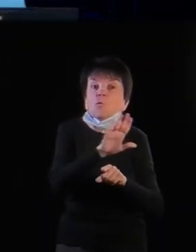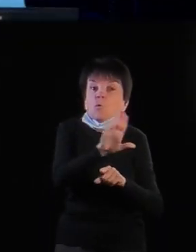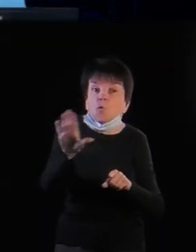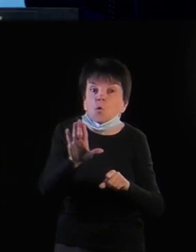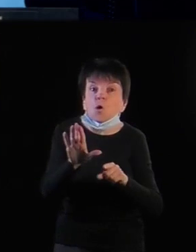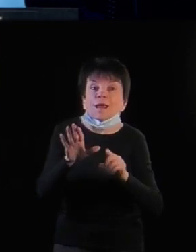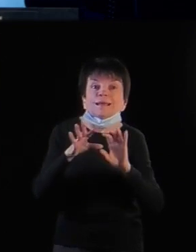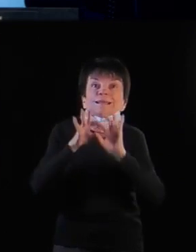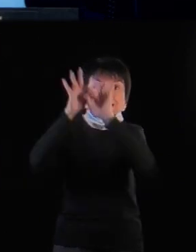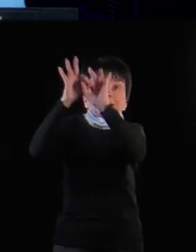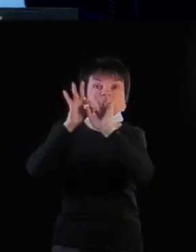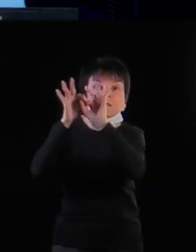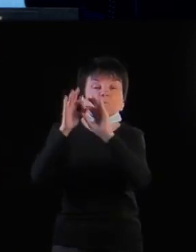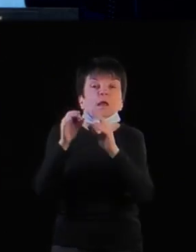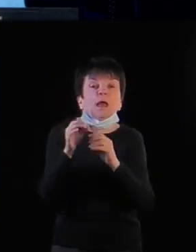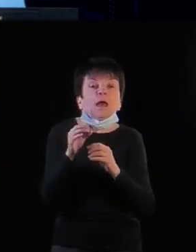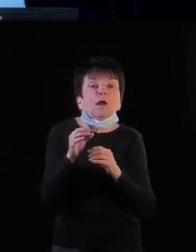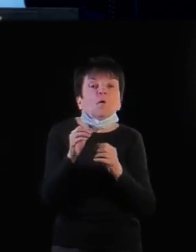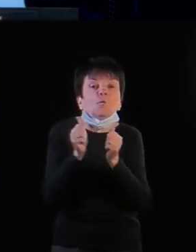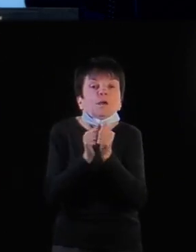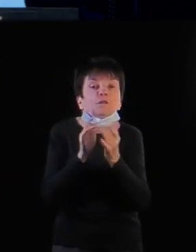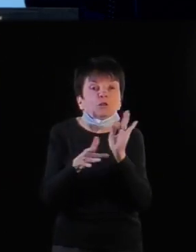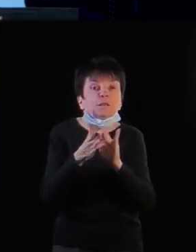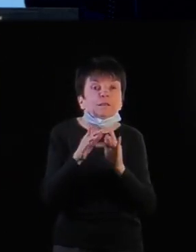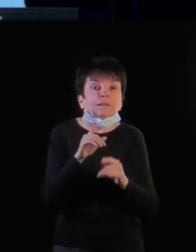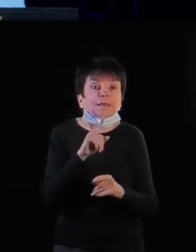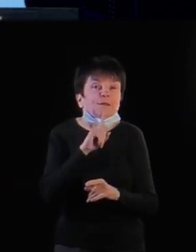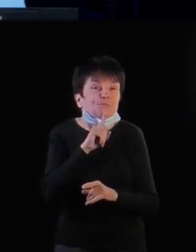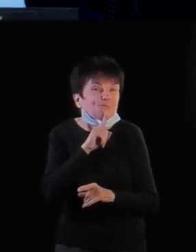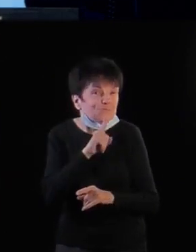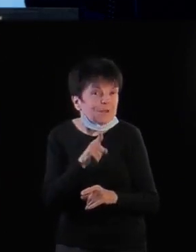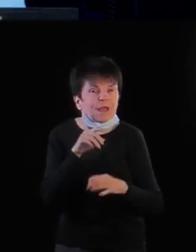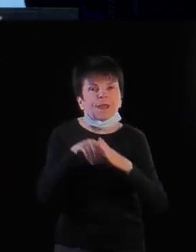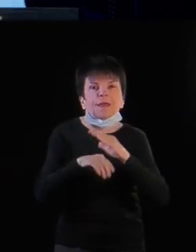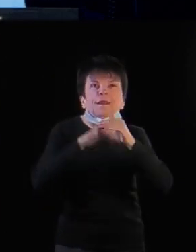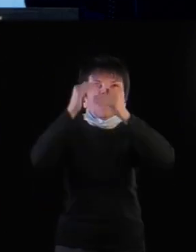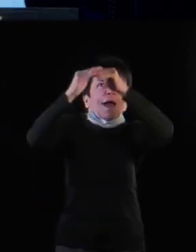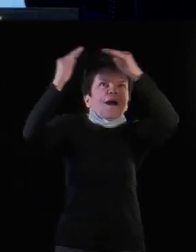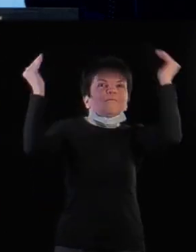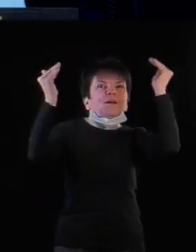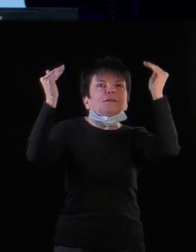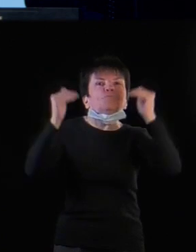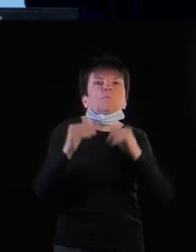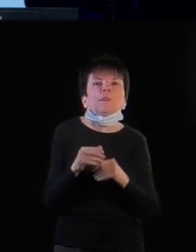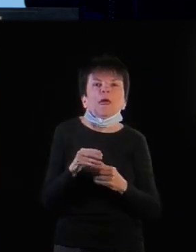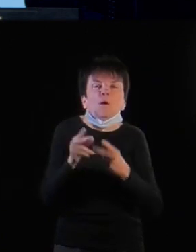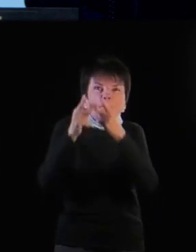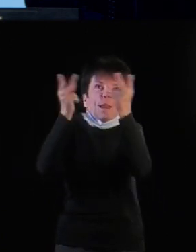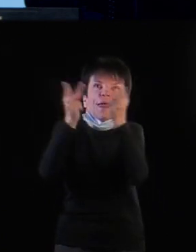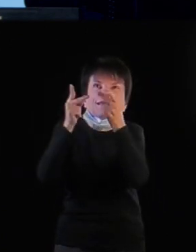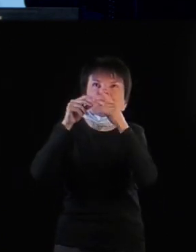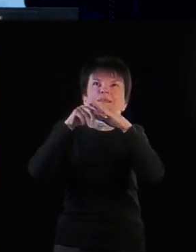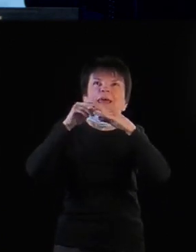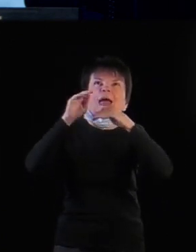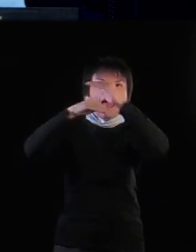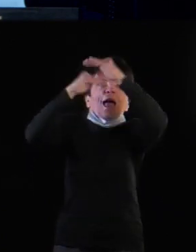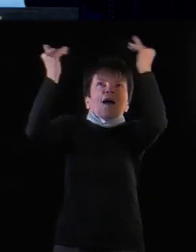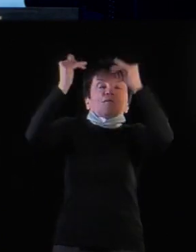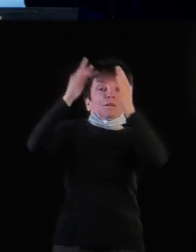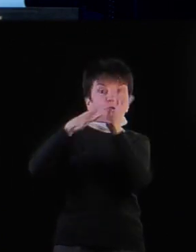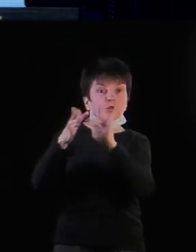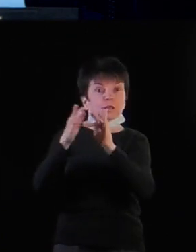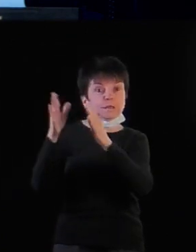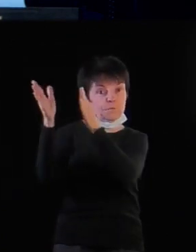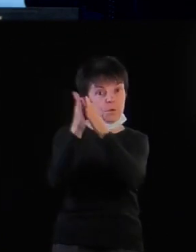if you have a relationship with Jesus, is truly in heaven, that there's place in heaven being prepared for you. Jesus said